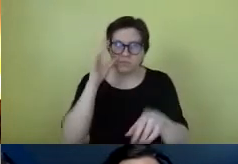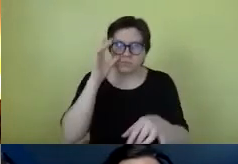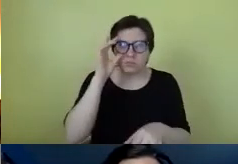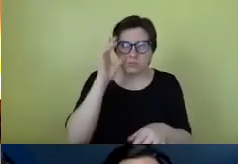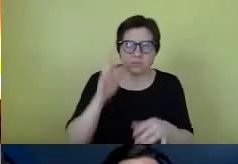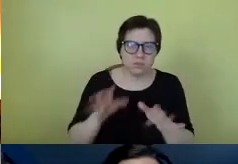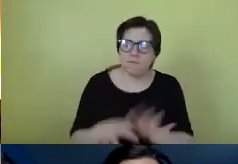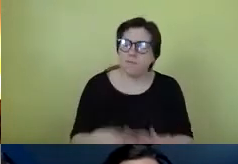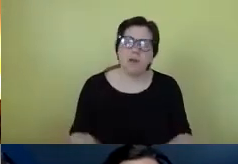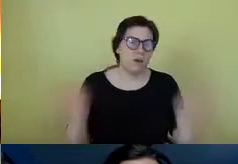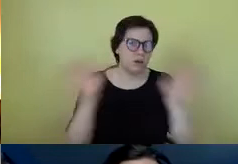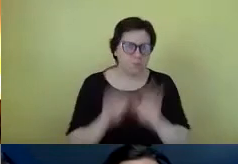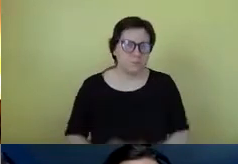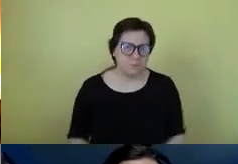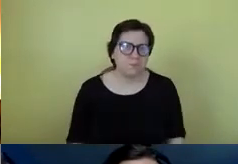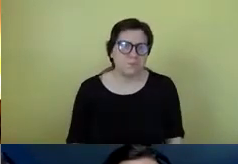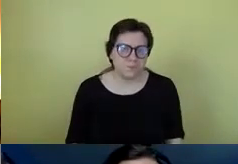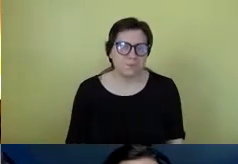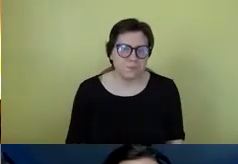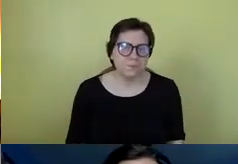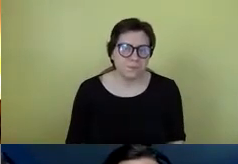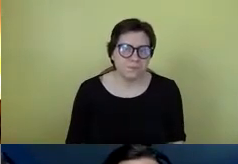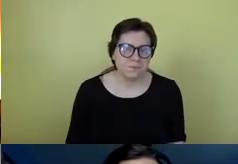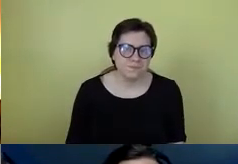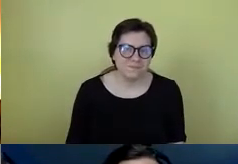it's vitally important. That's beautiful.